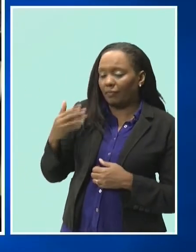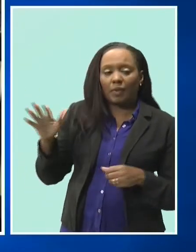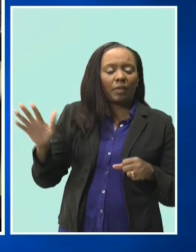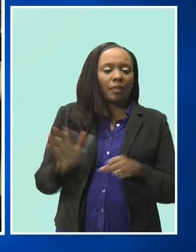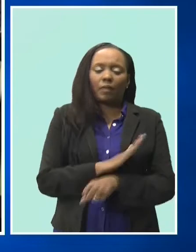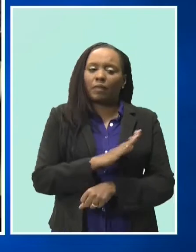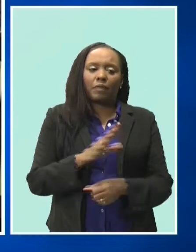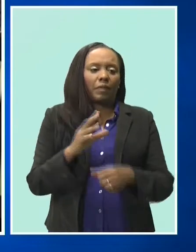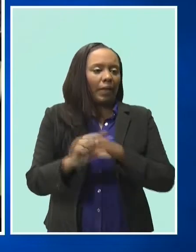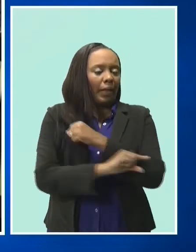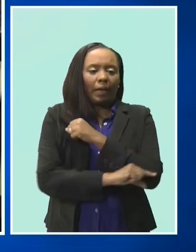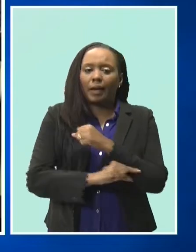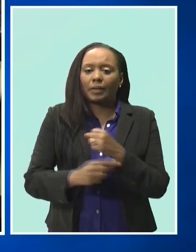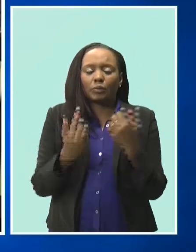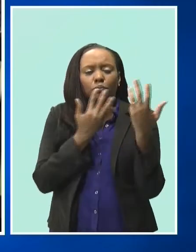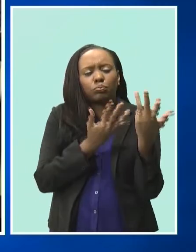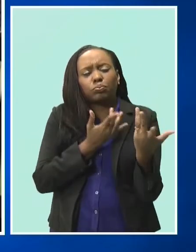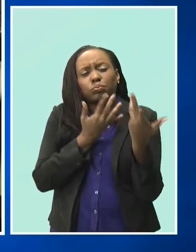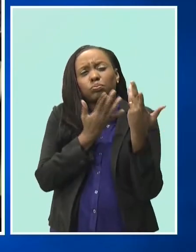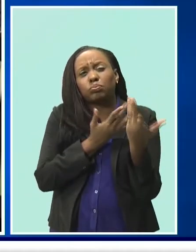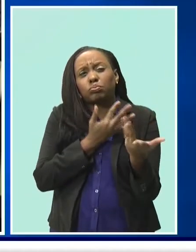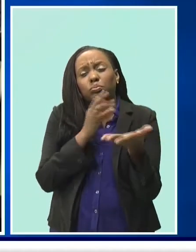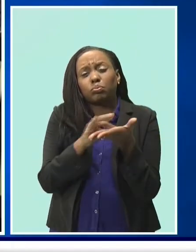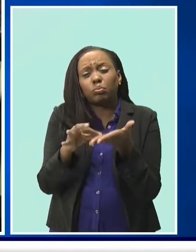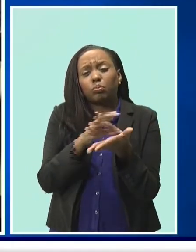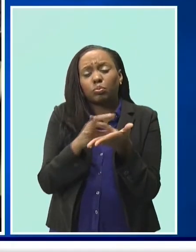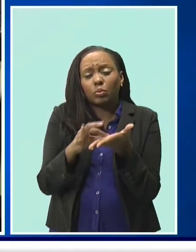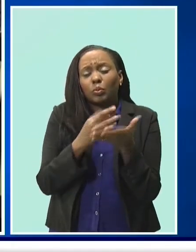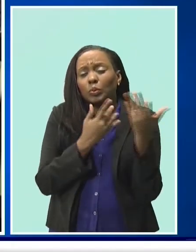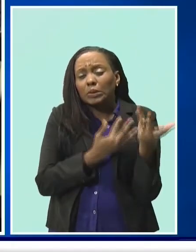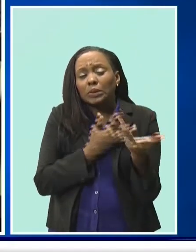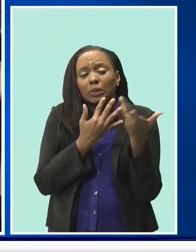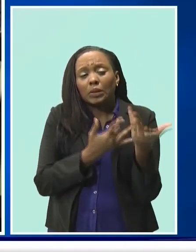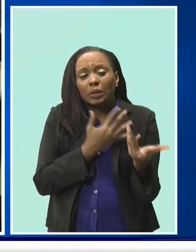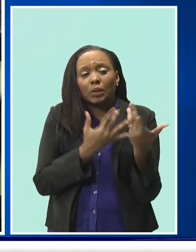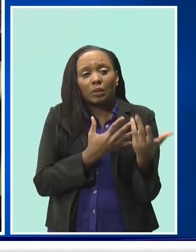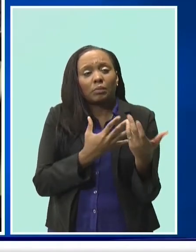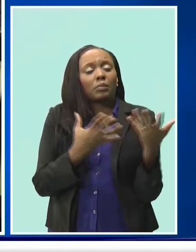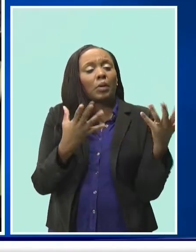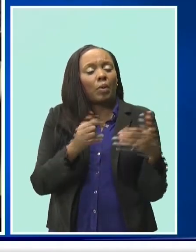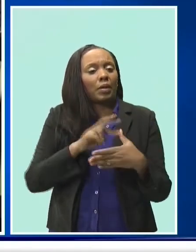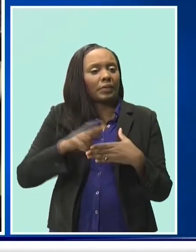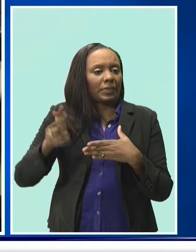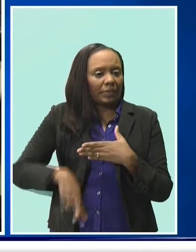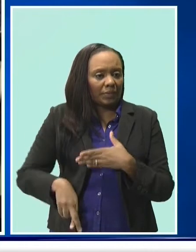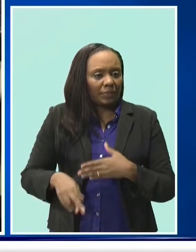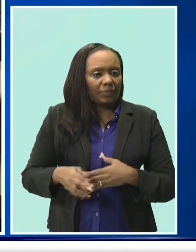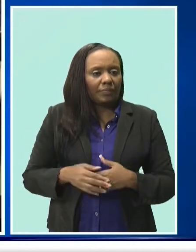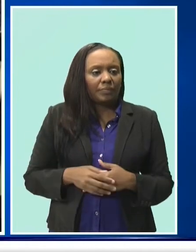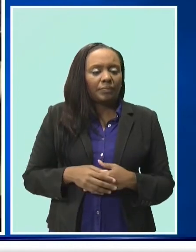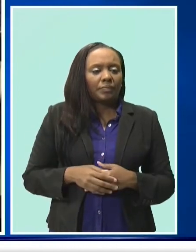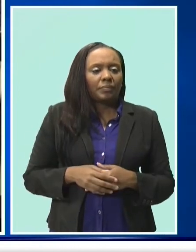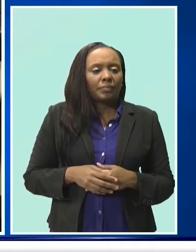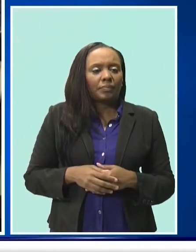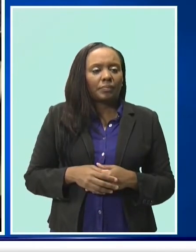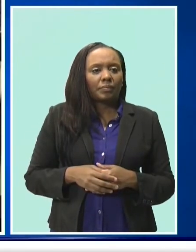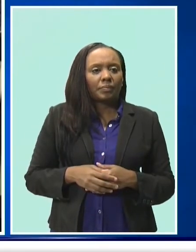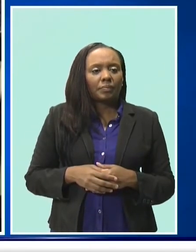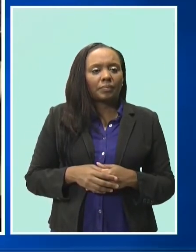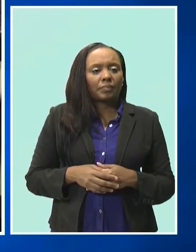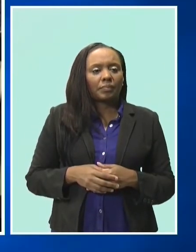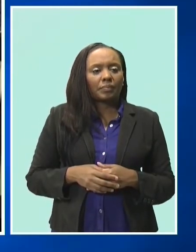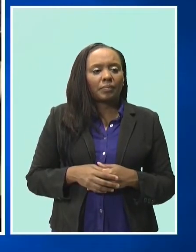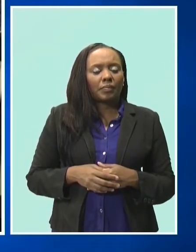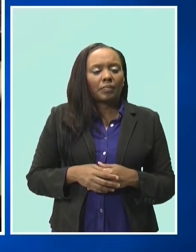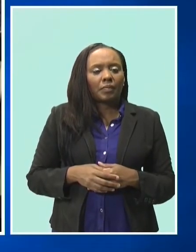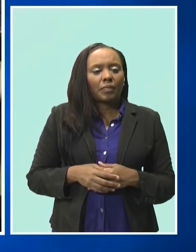of the recount of the ballots and the declaration of the results by the Elections Commission. I have said repeatedly